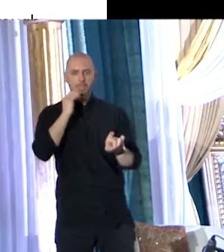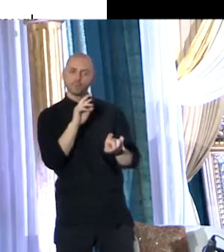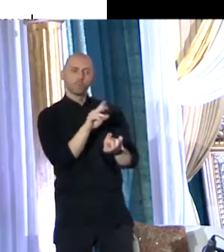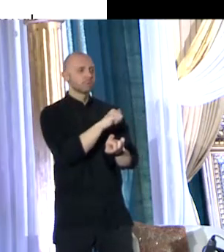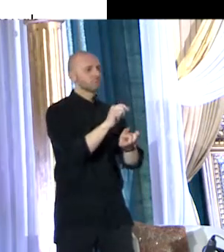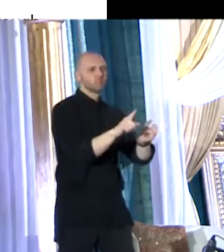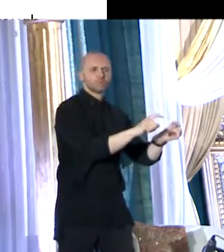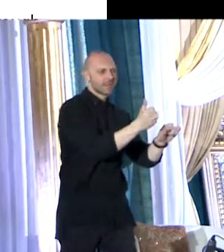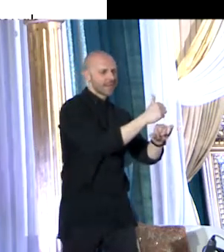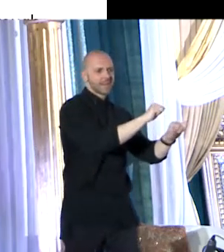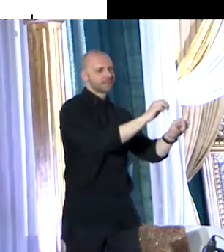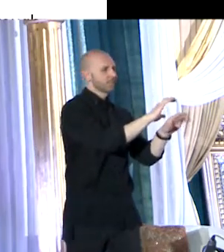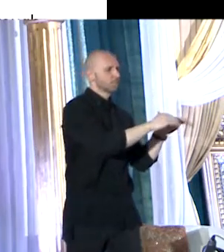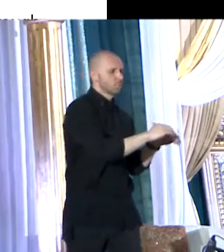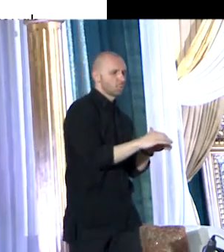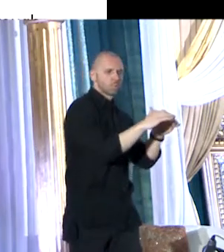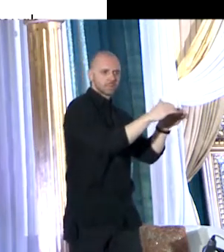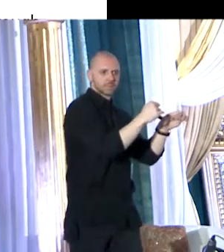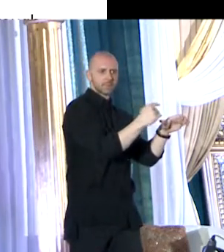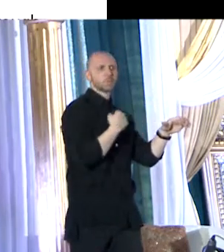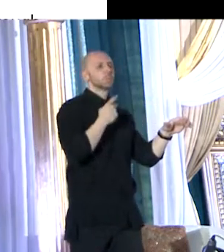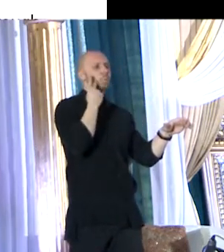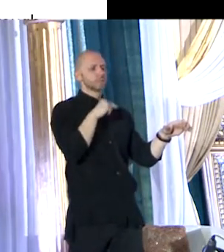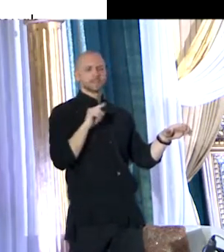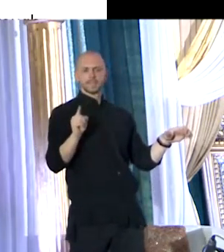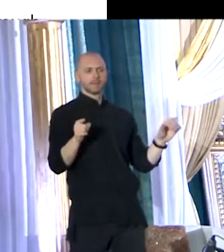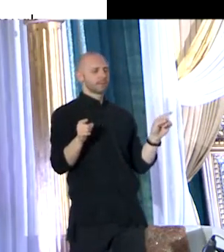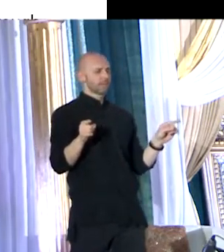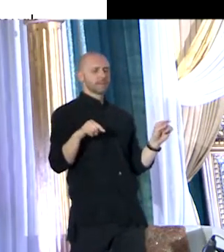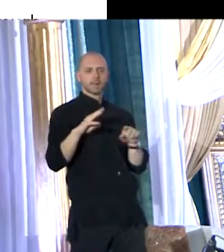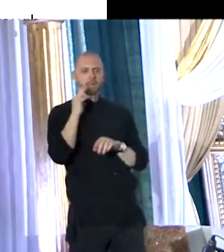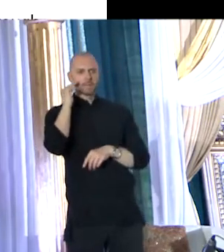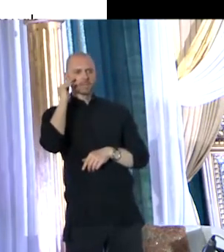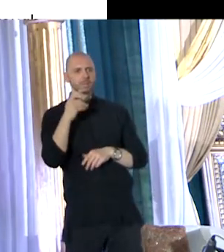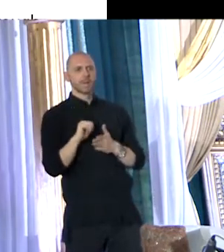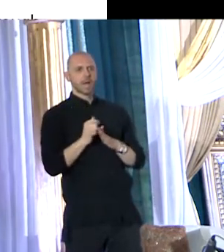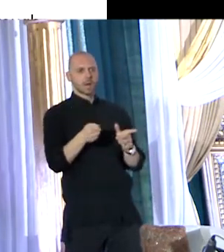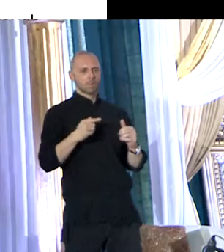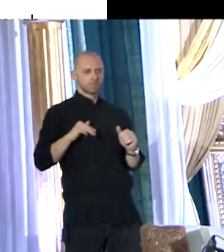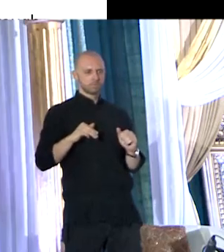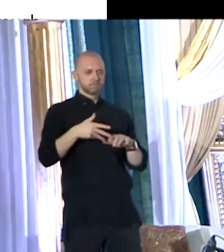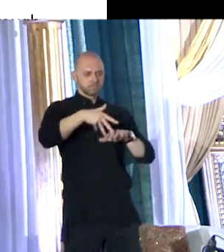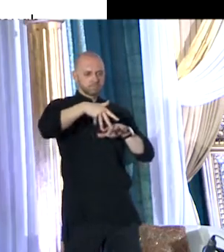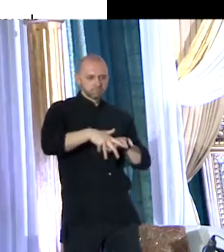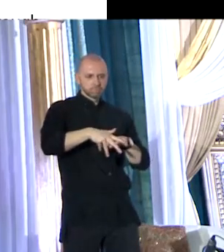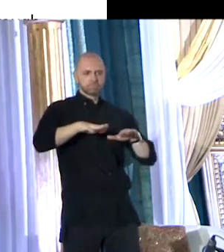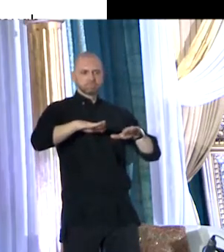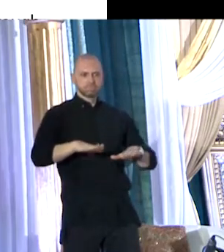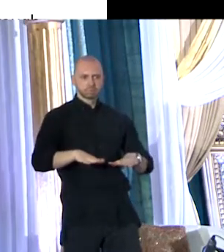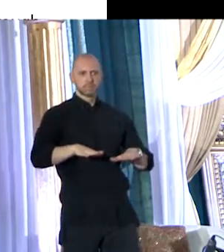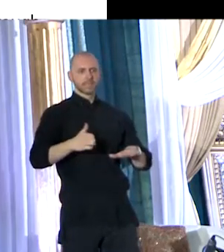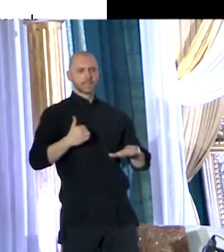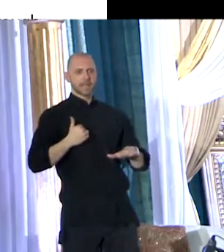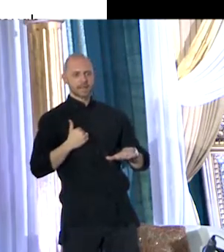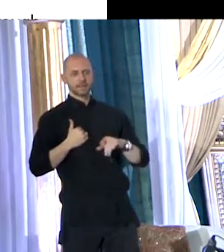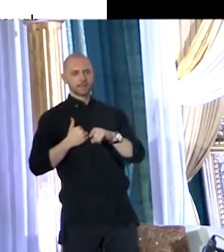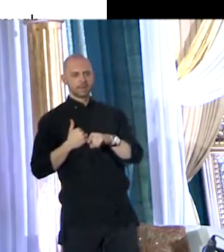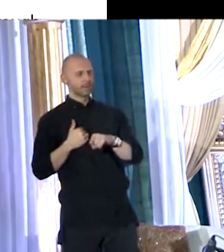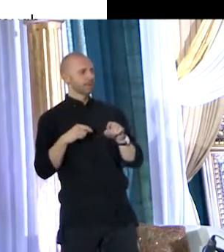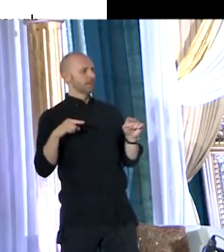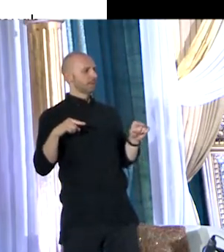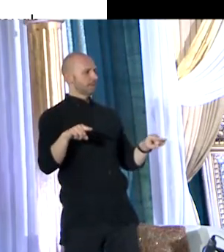understand how there are similarities or differences across the different parts of the population and not rush to the assumption that what may